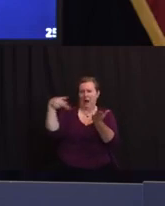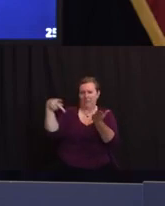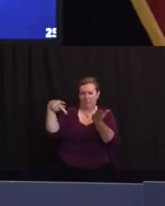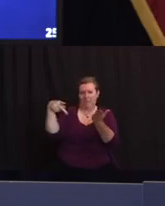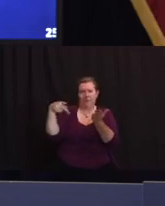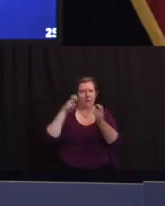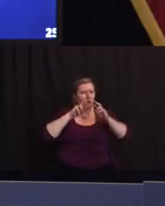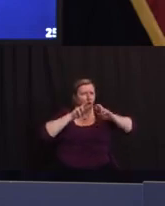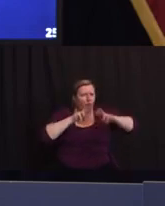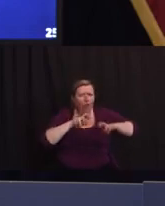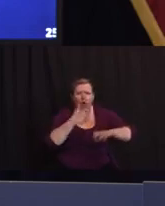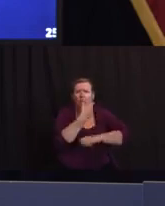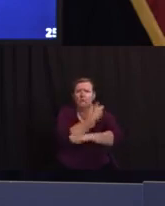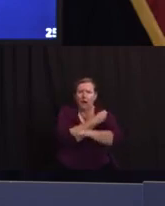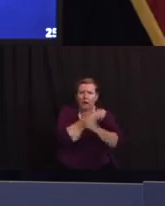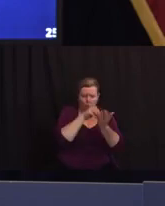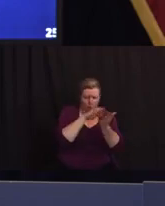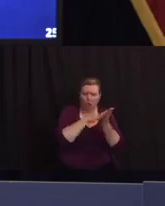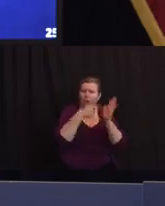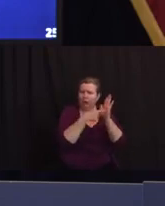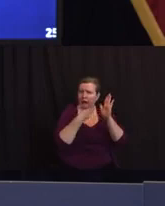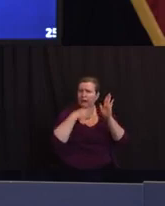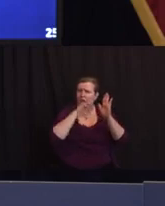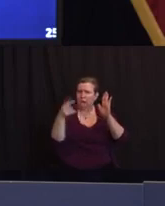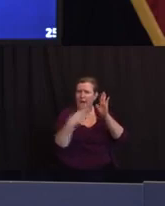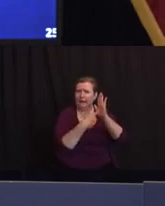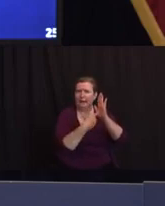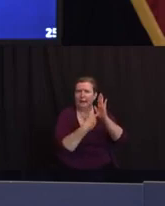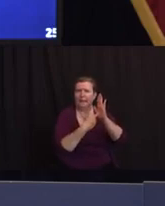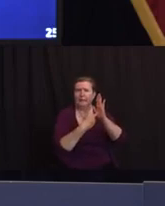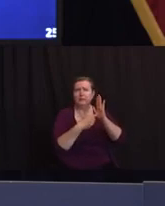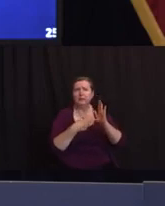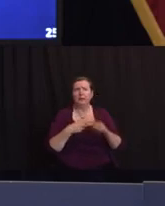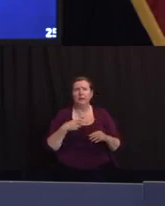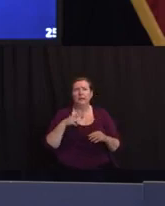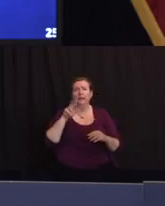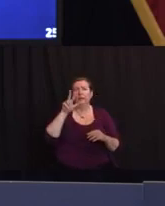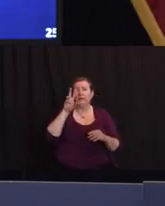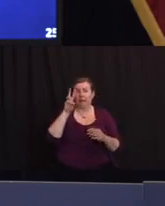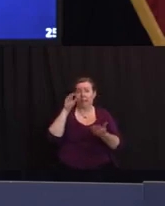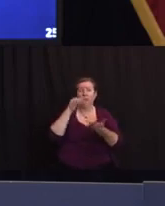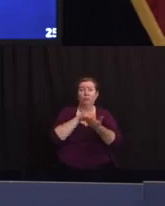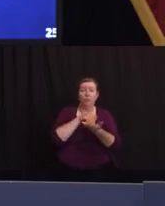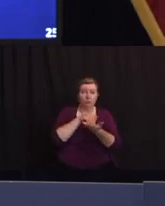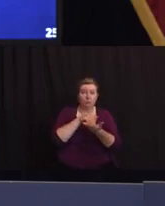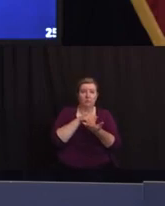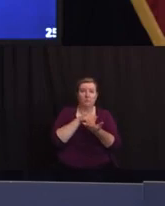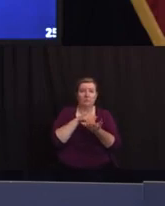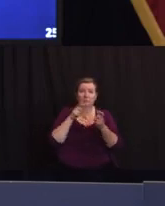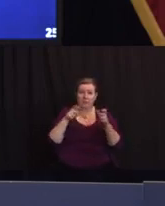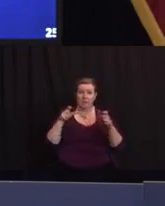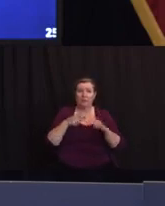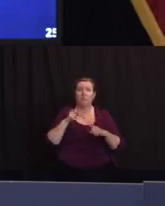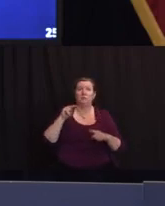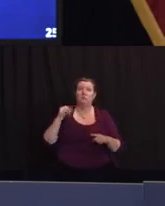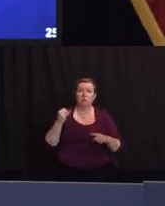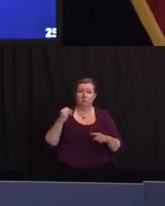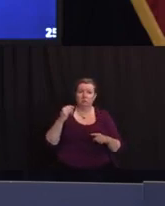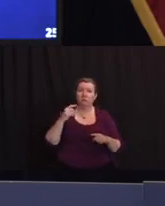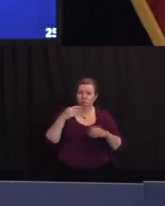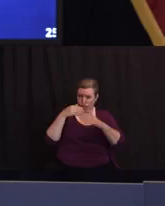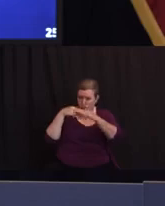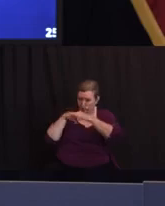electronically. More than 36,370 New Jerseyans accessed their COVID-19 records via Docket so